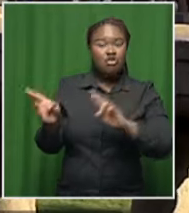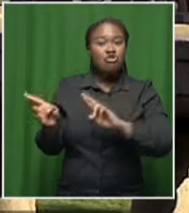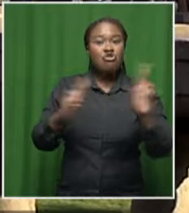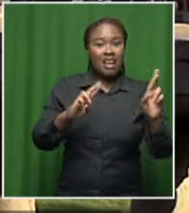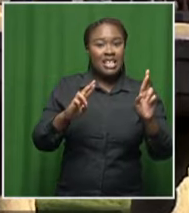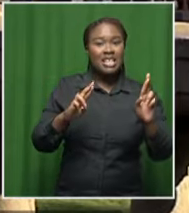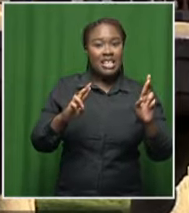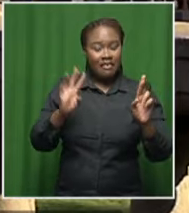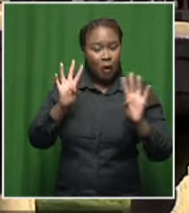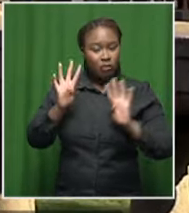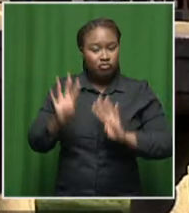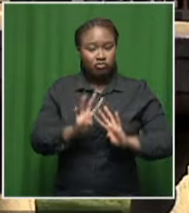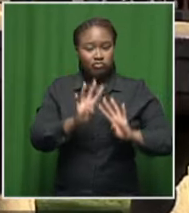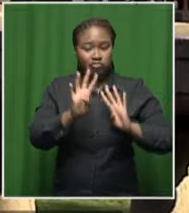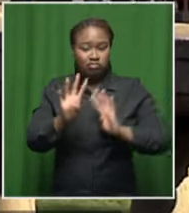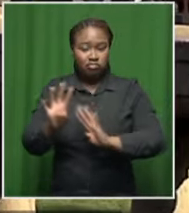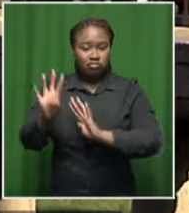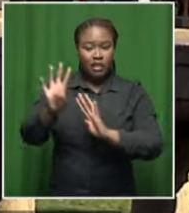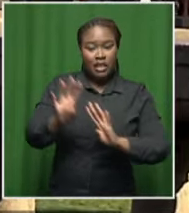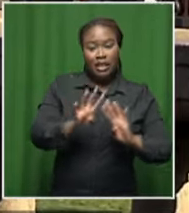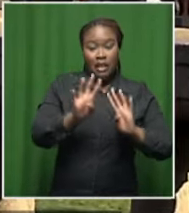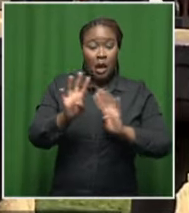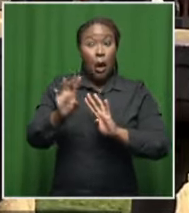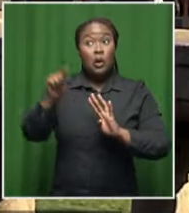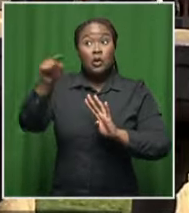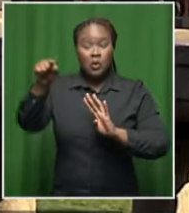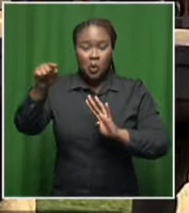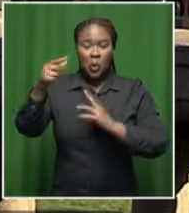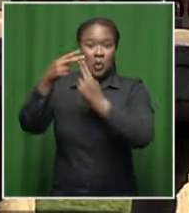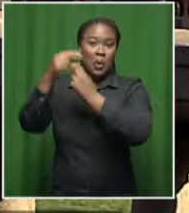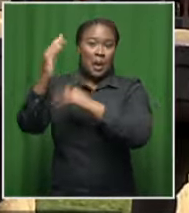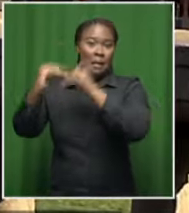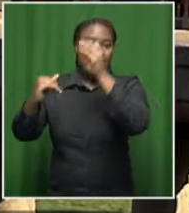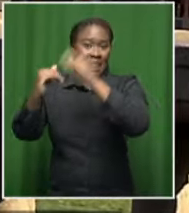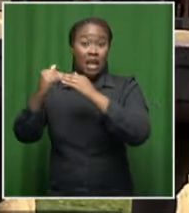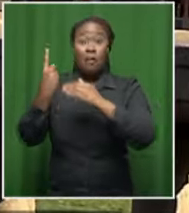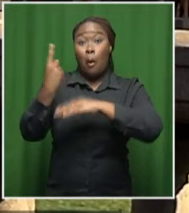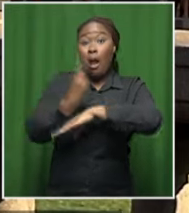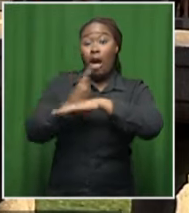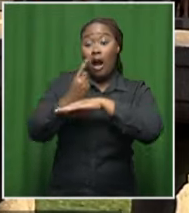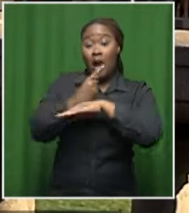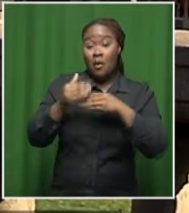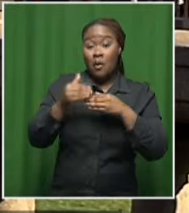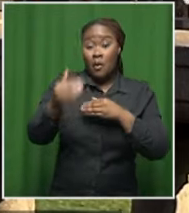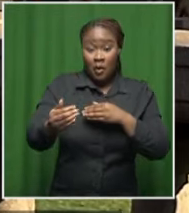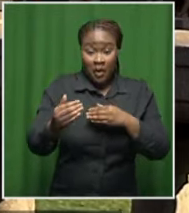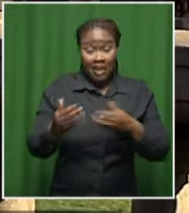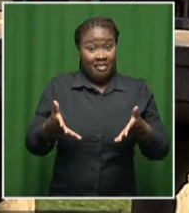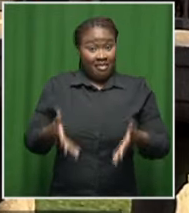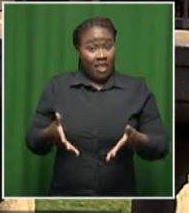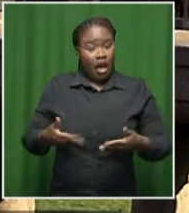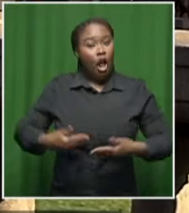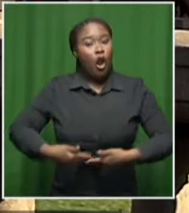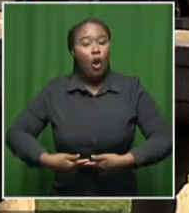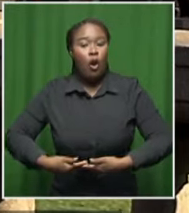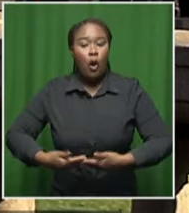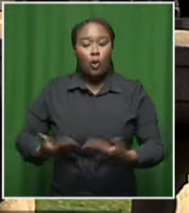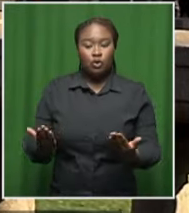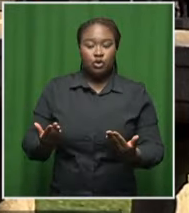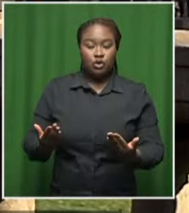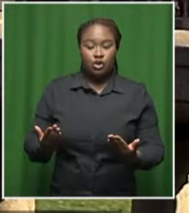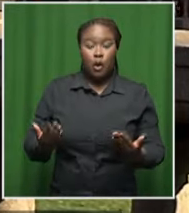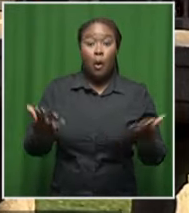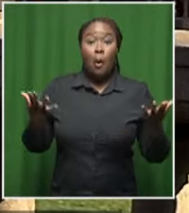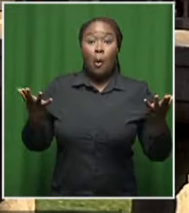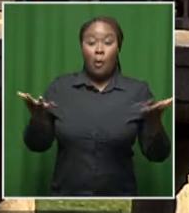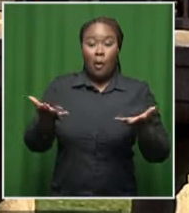their marches as they start making their way in the next hour or so here on the lawns of Church